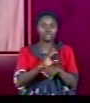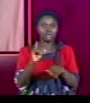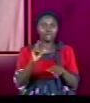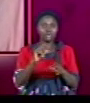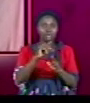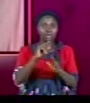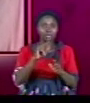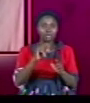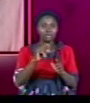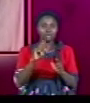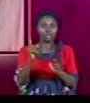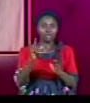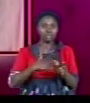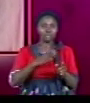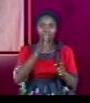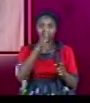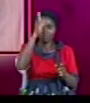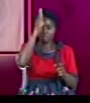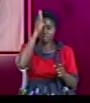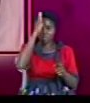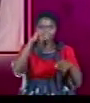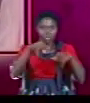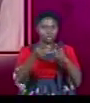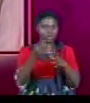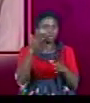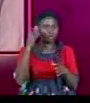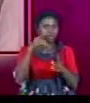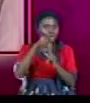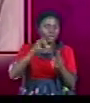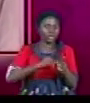So I just, when I get here since that